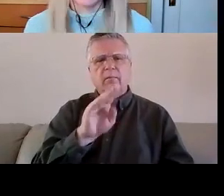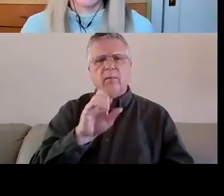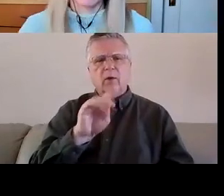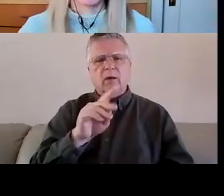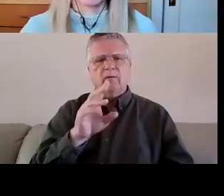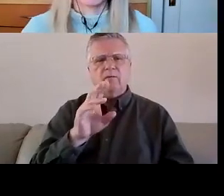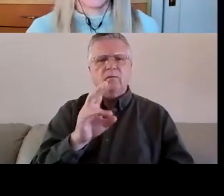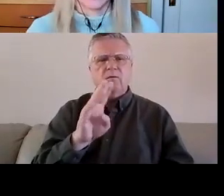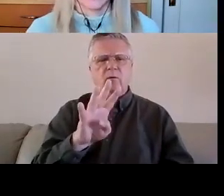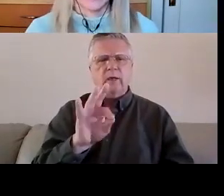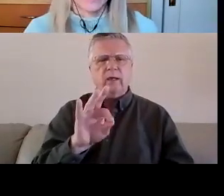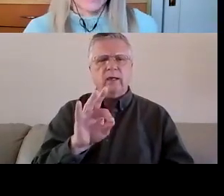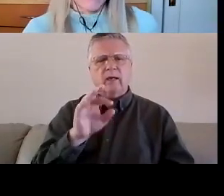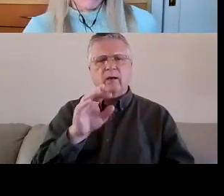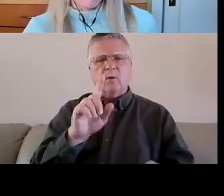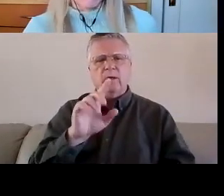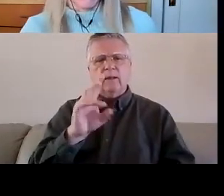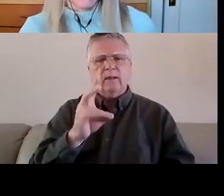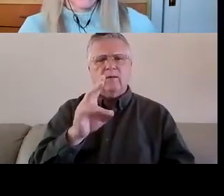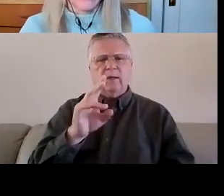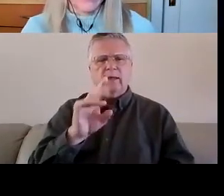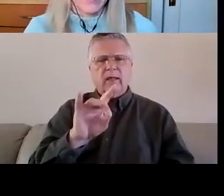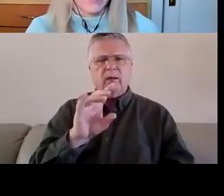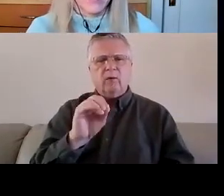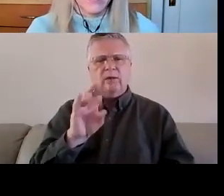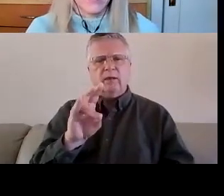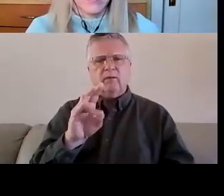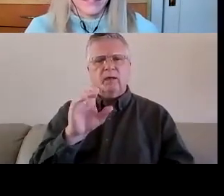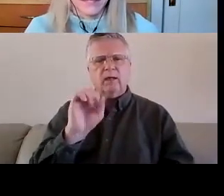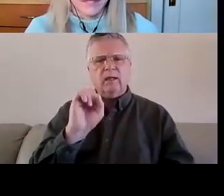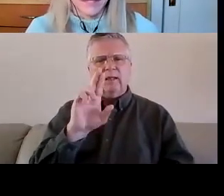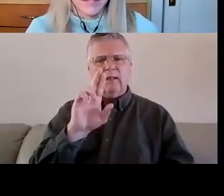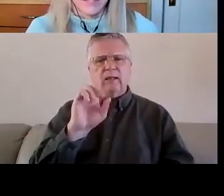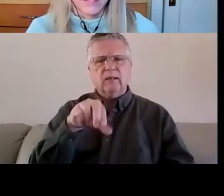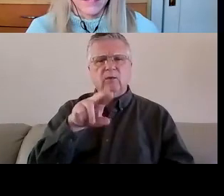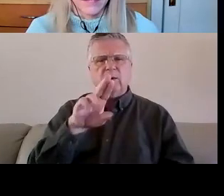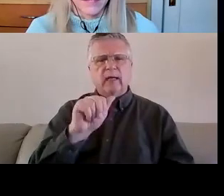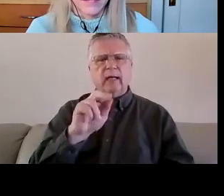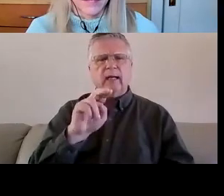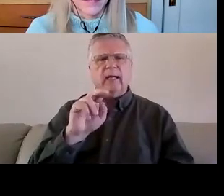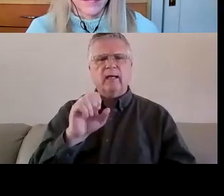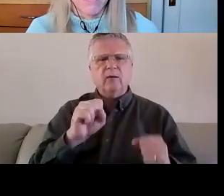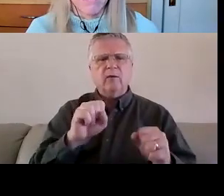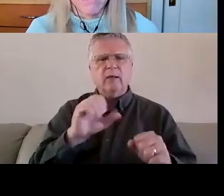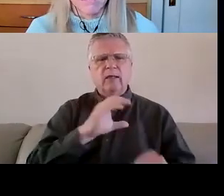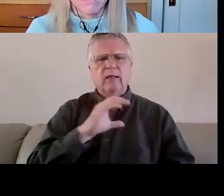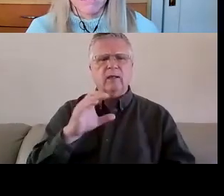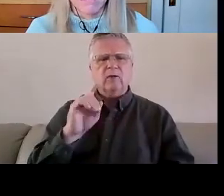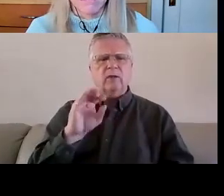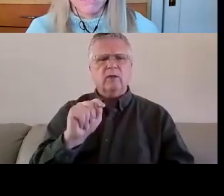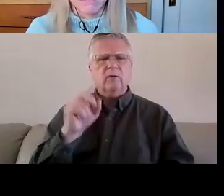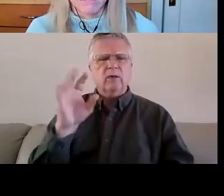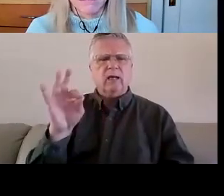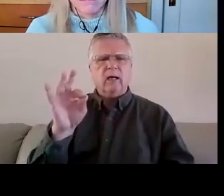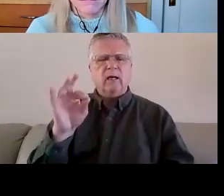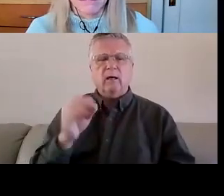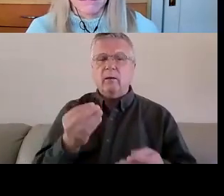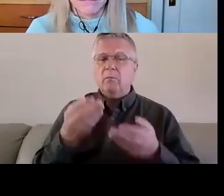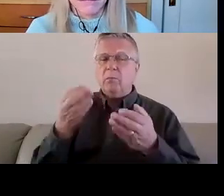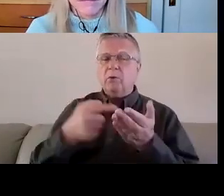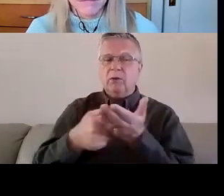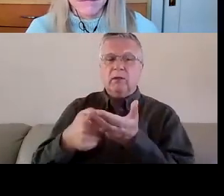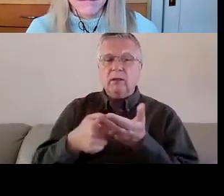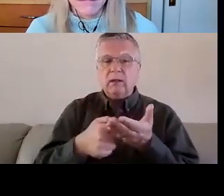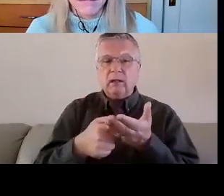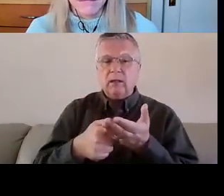at 7907 Susquehanna Street, Council District 9. Motion to approve a discussion.